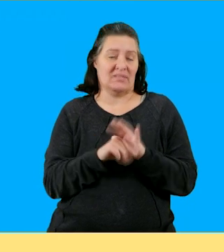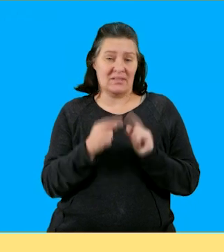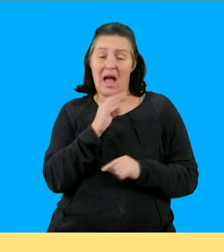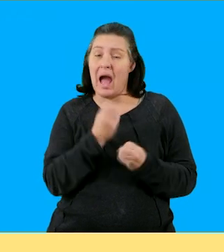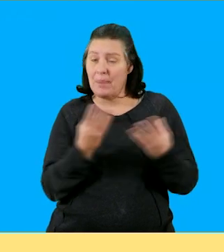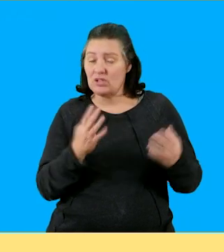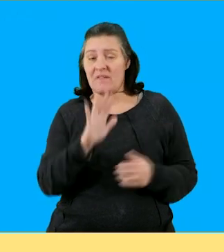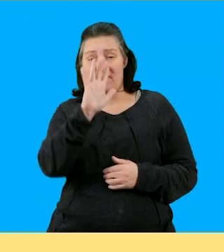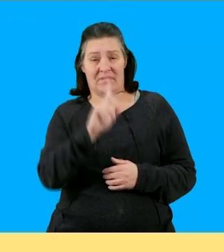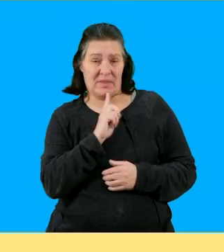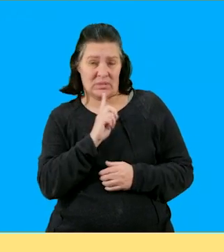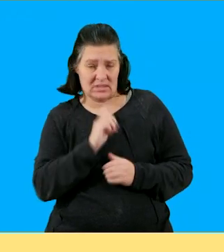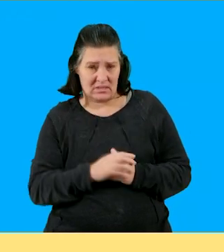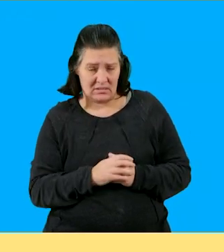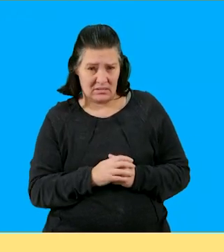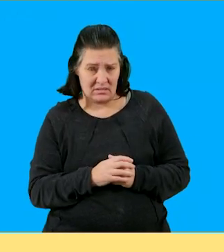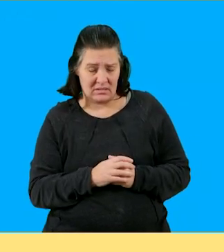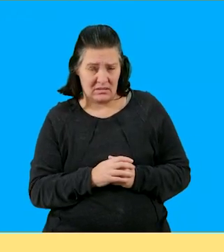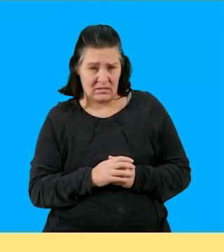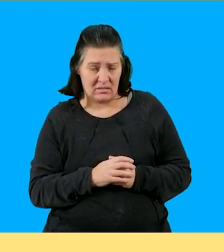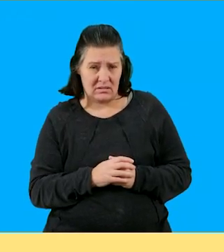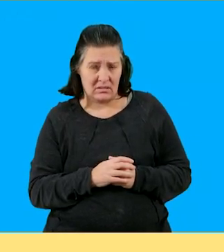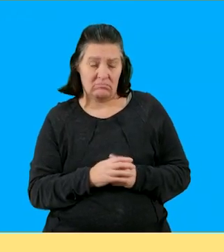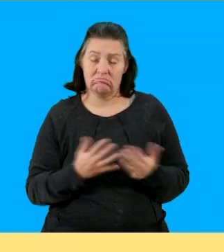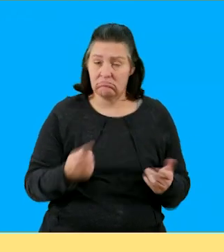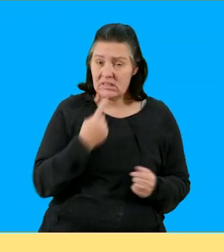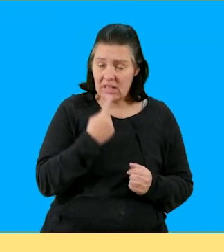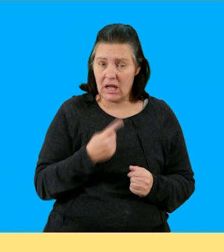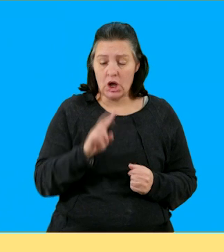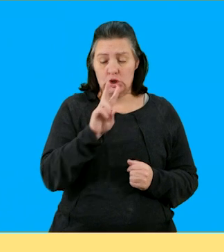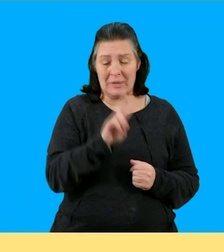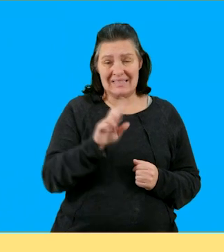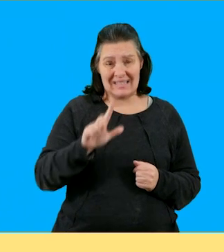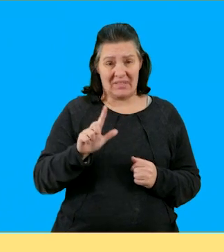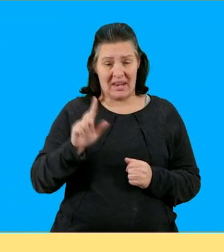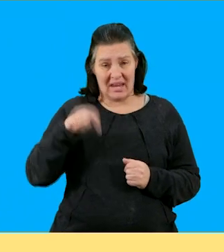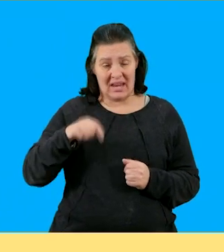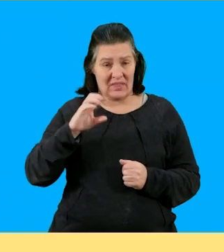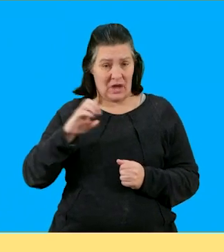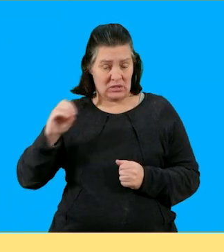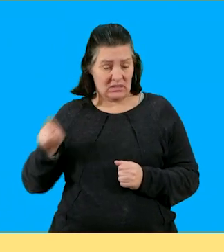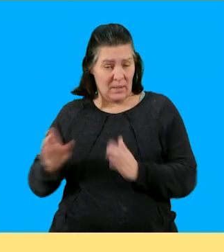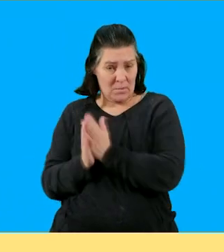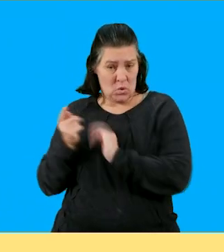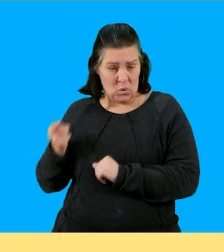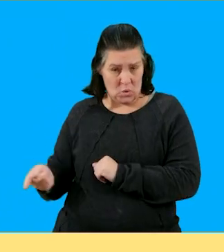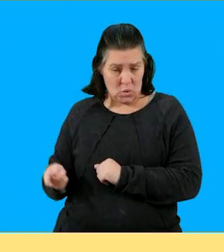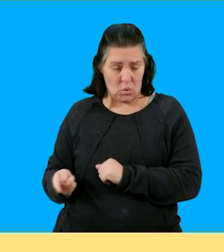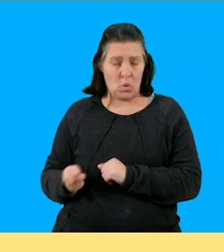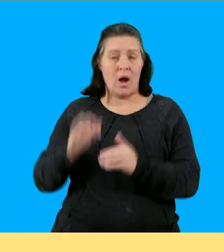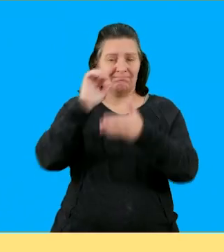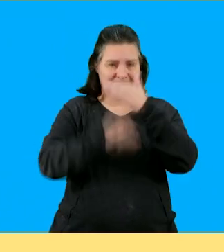is 5,000. But how did we get to 5,000? We would say the 27,000, that is the stock in the